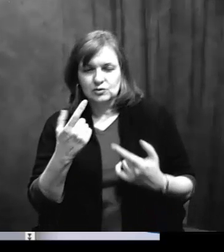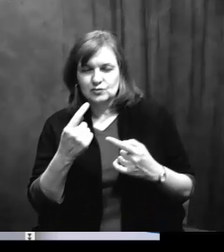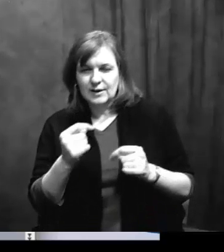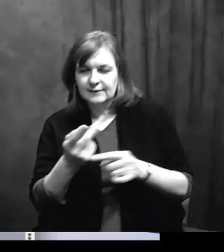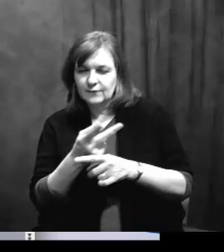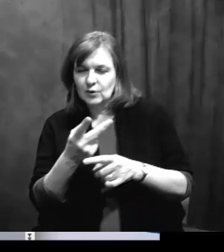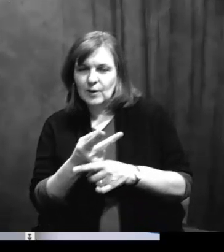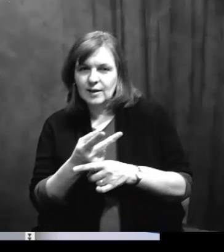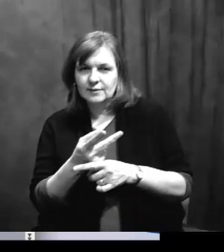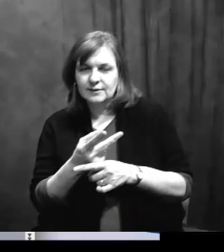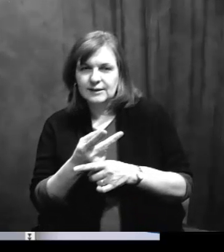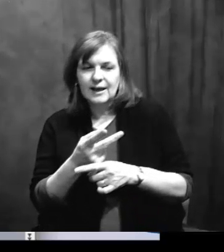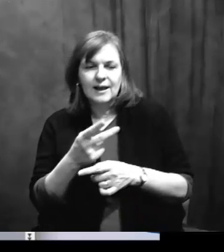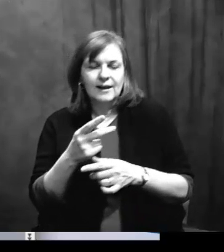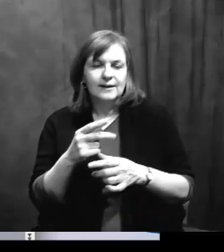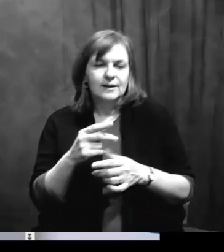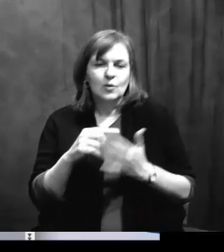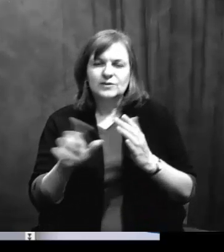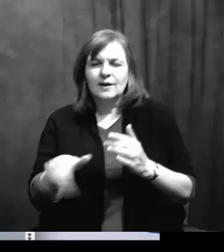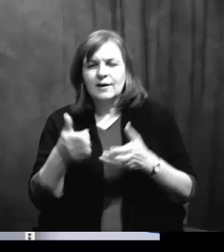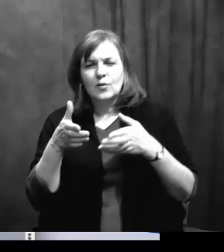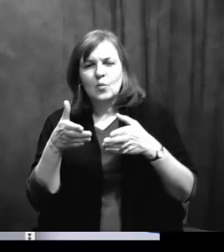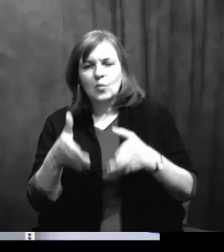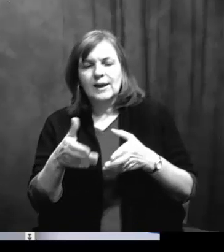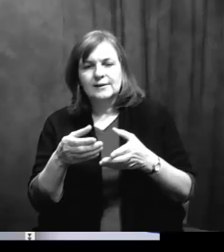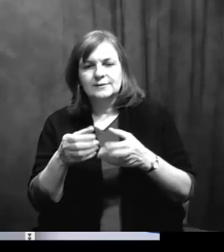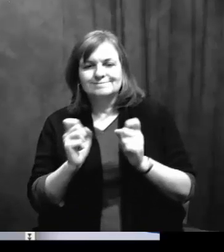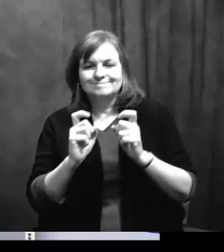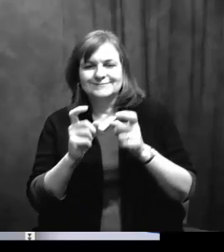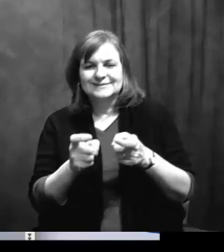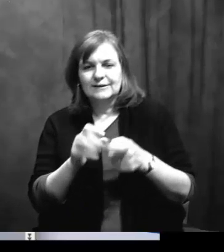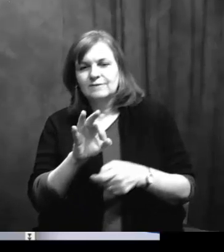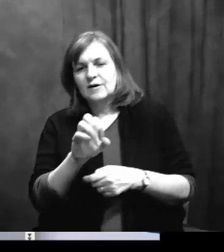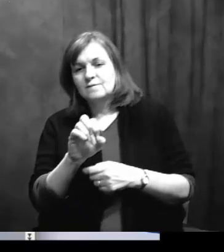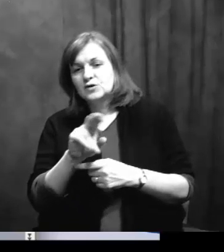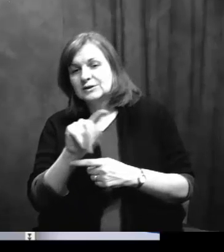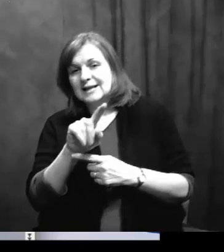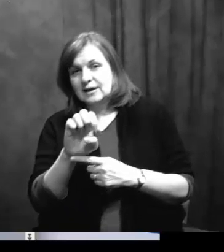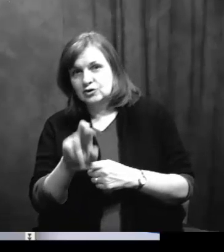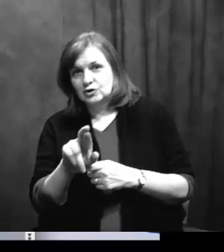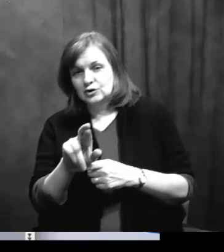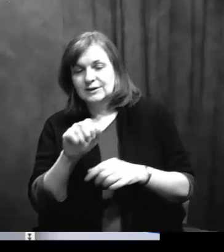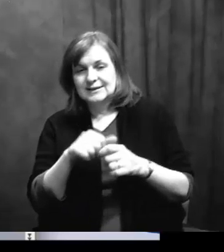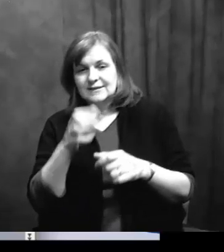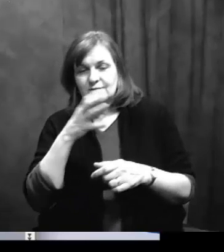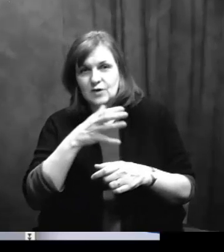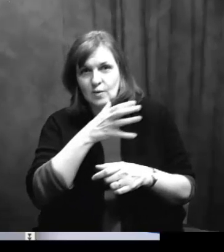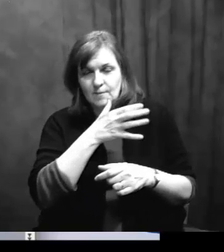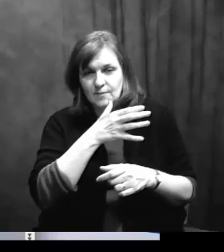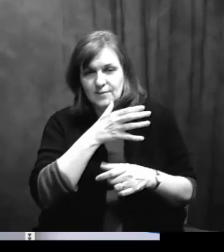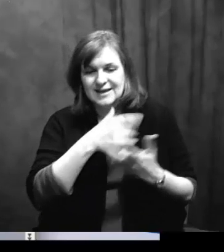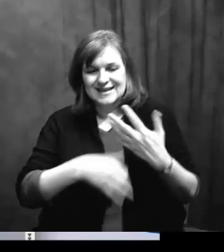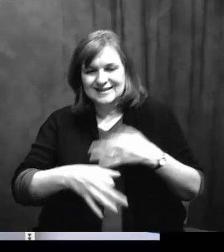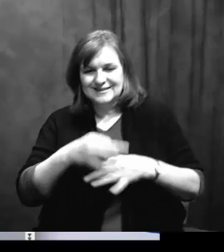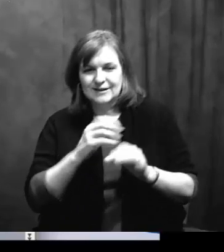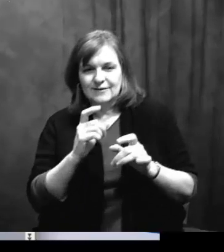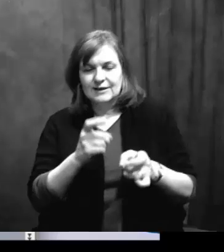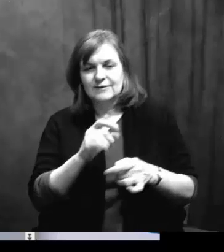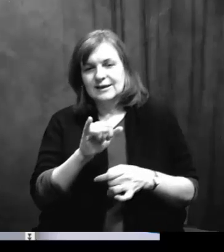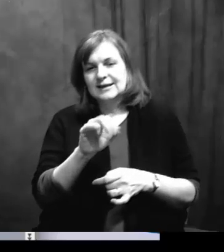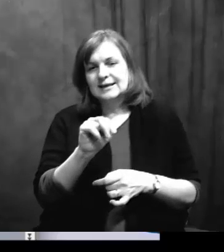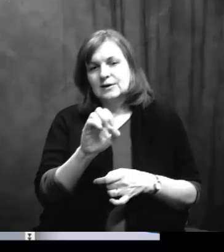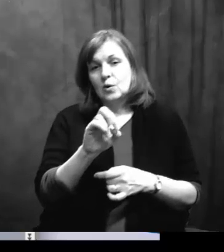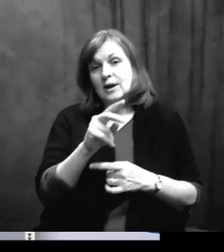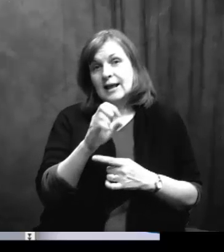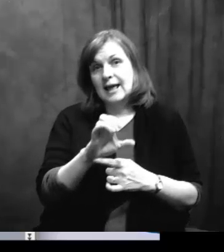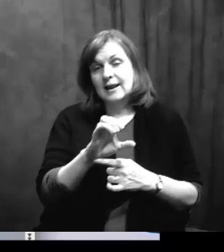look at alternatives to just straight fertilizers on our fields And what many folks have started using rather